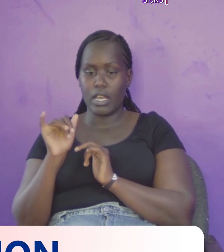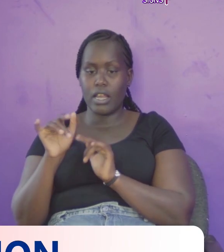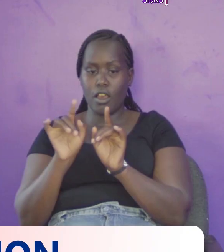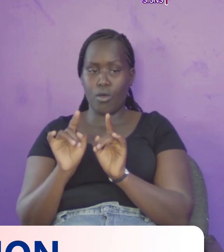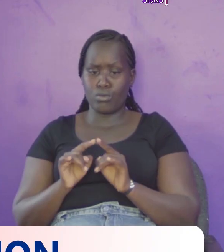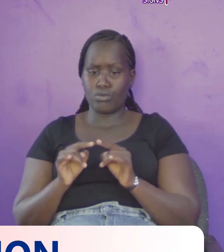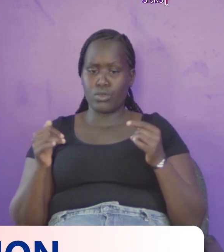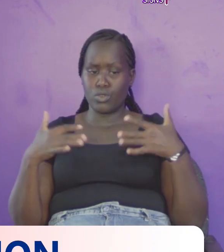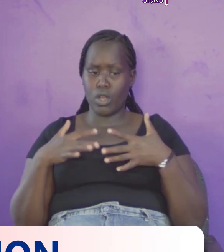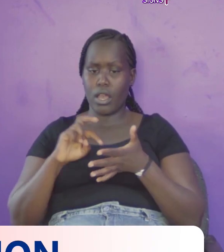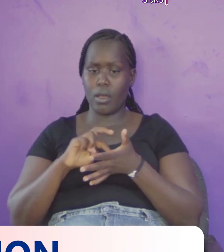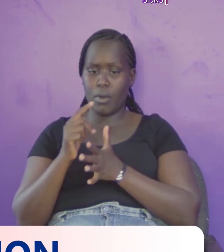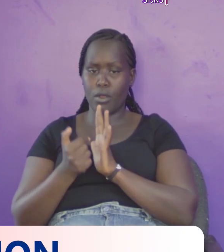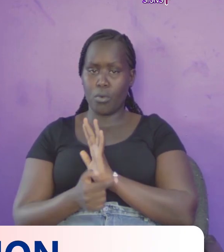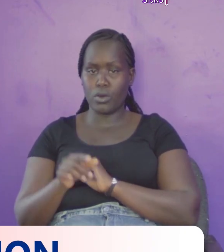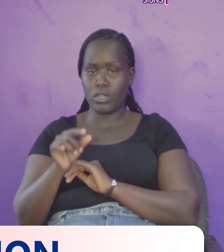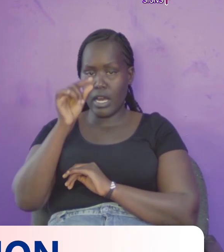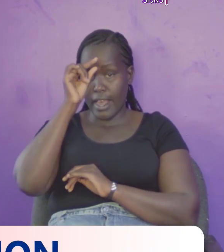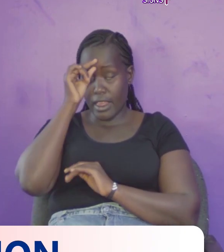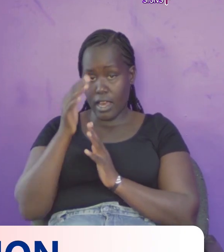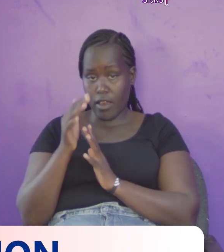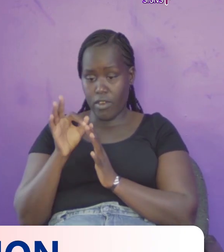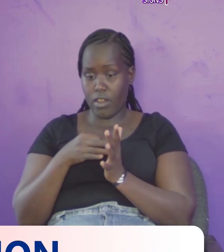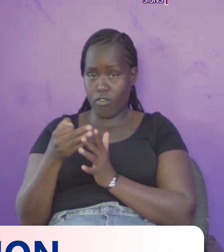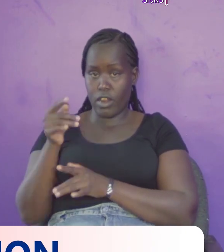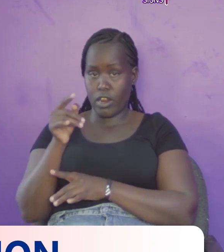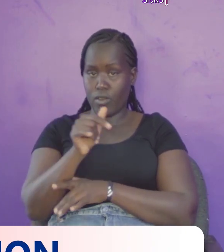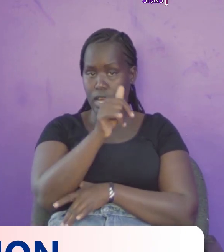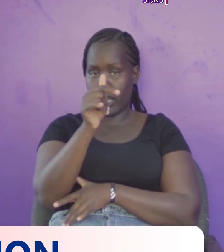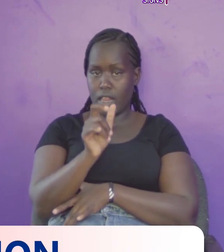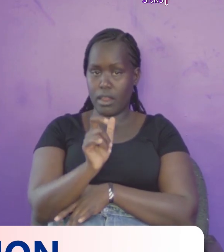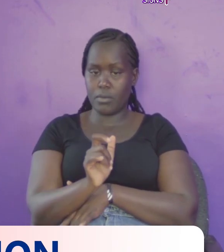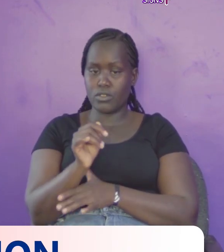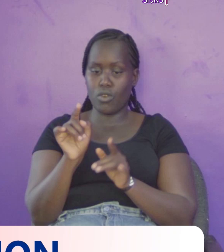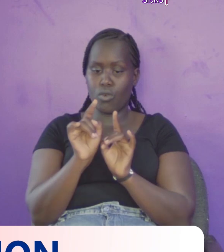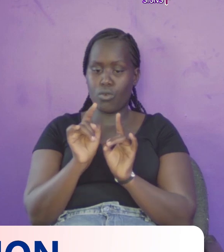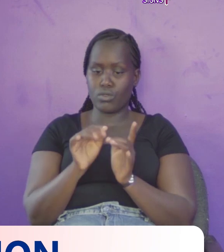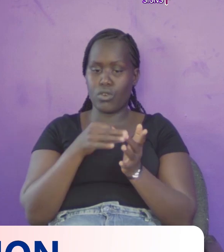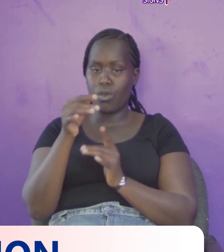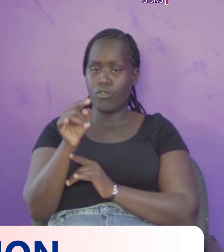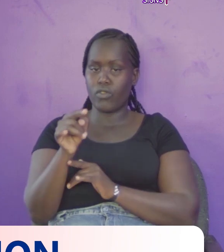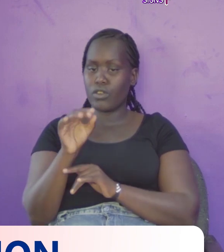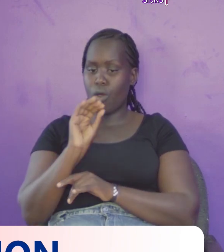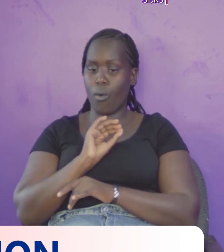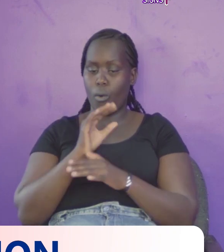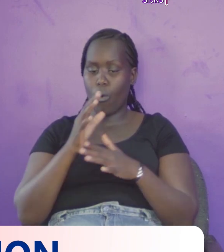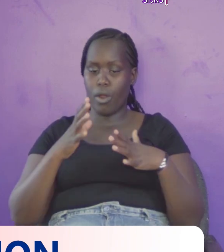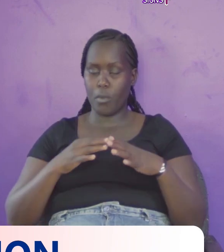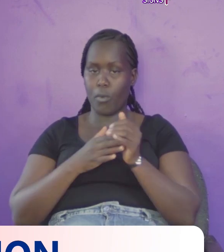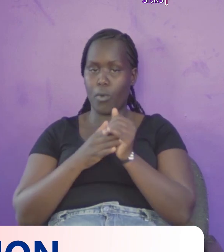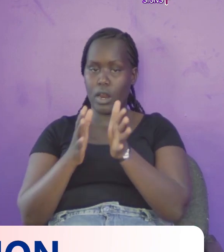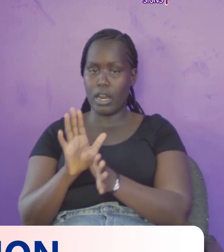shocking. So it means that the governor failed you and this other person also failed you. Right. So your own people, your